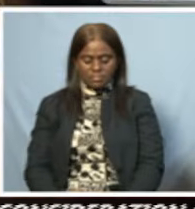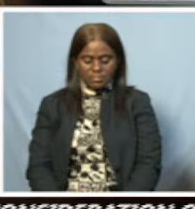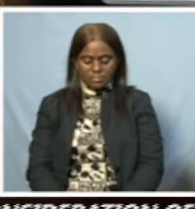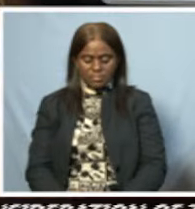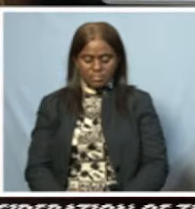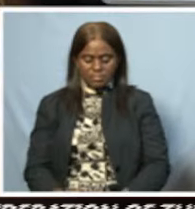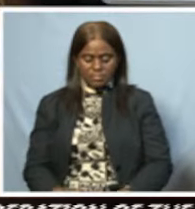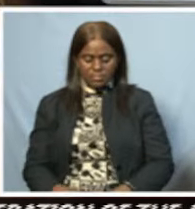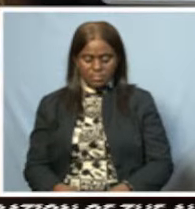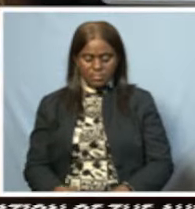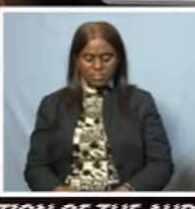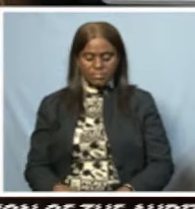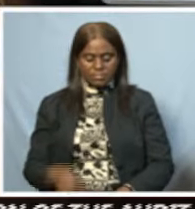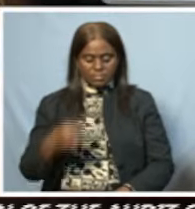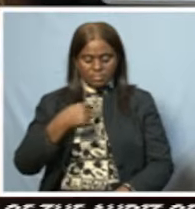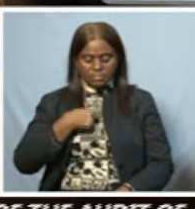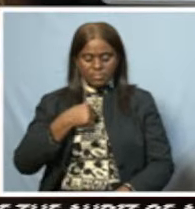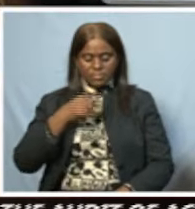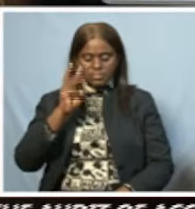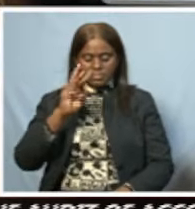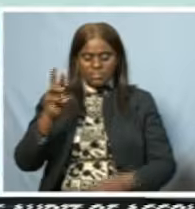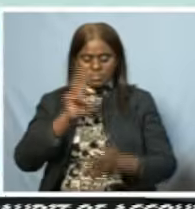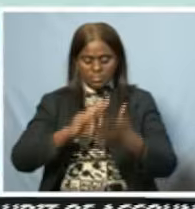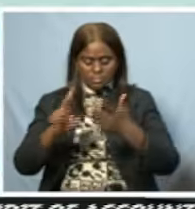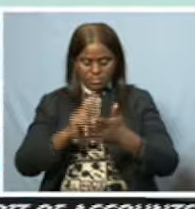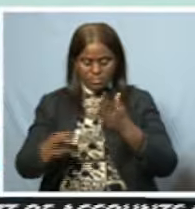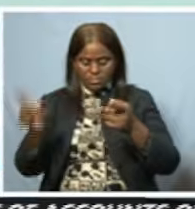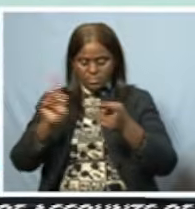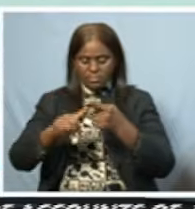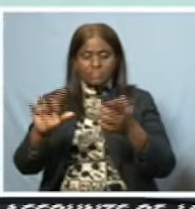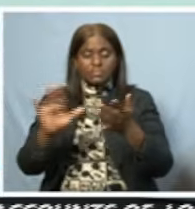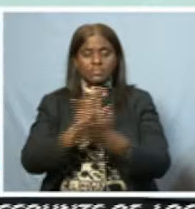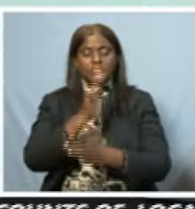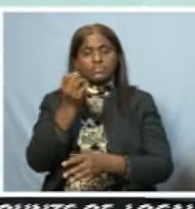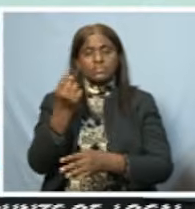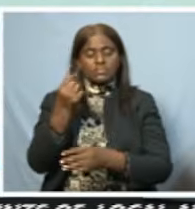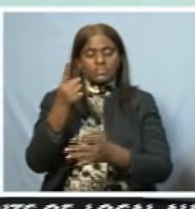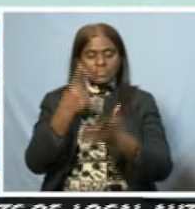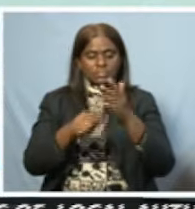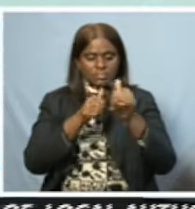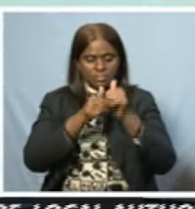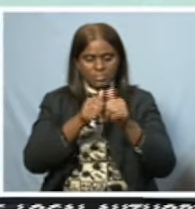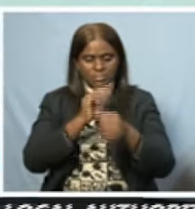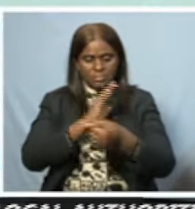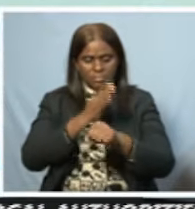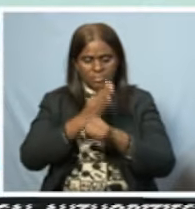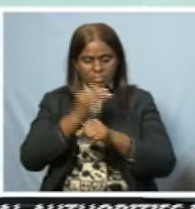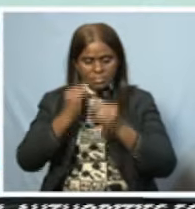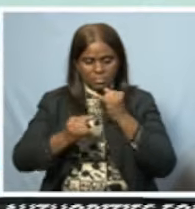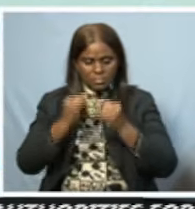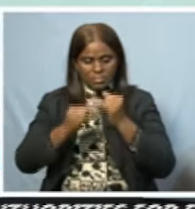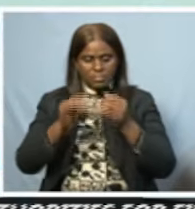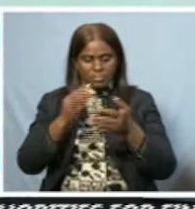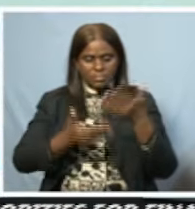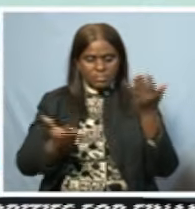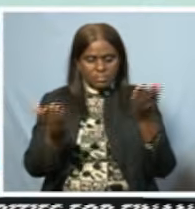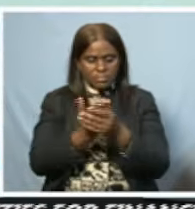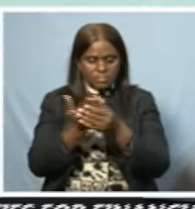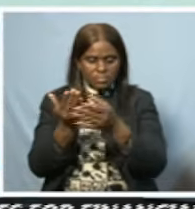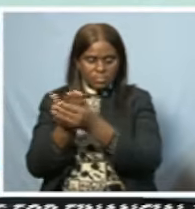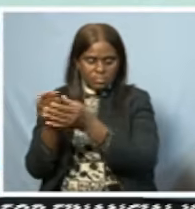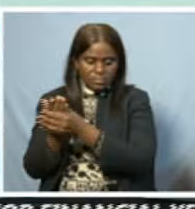And I'll read through up to page 11. What follows thereafter are appendixes.